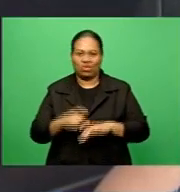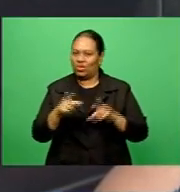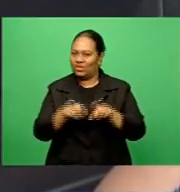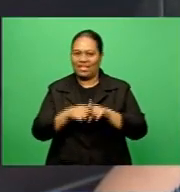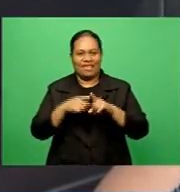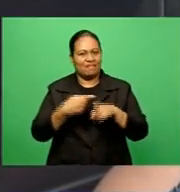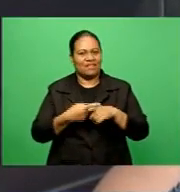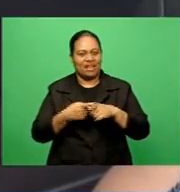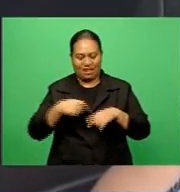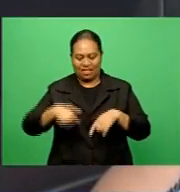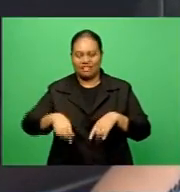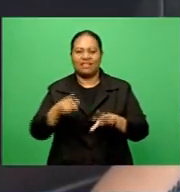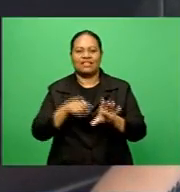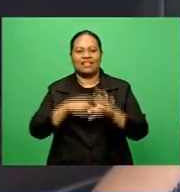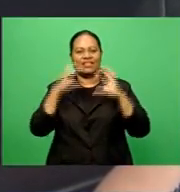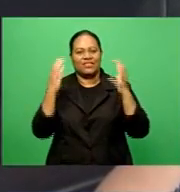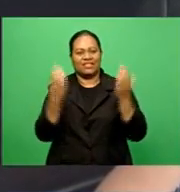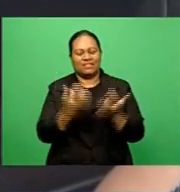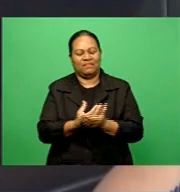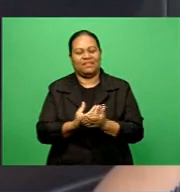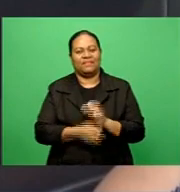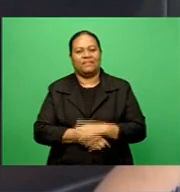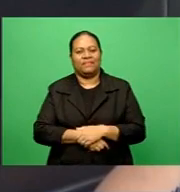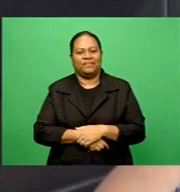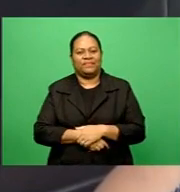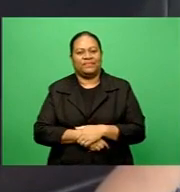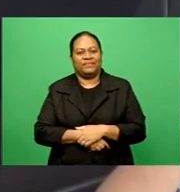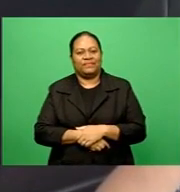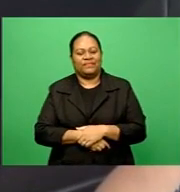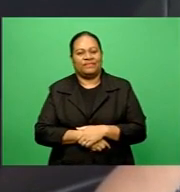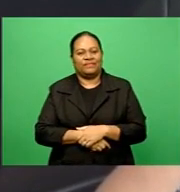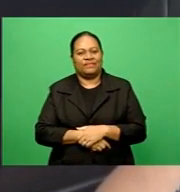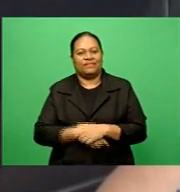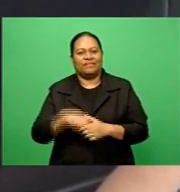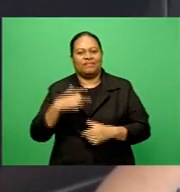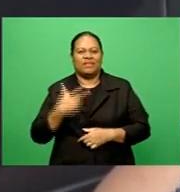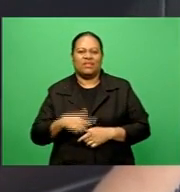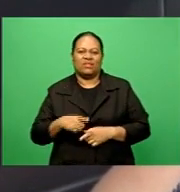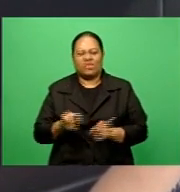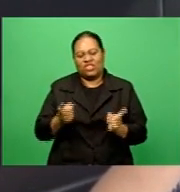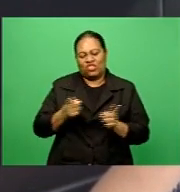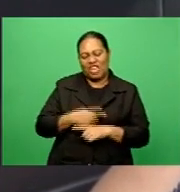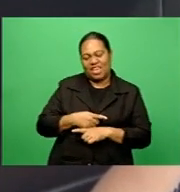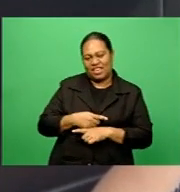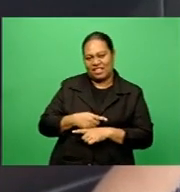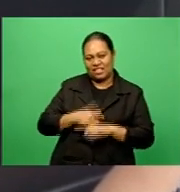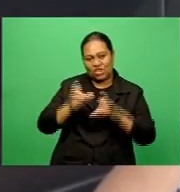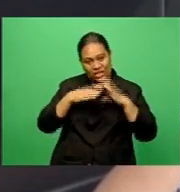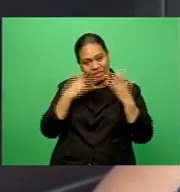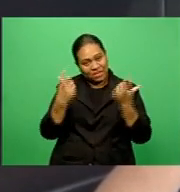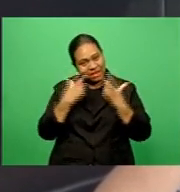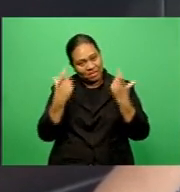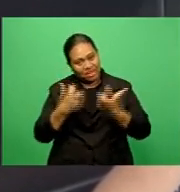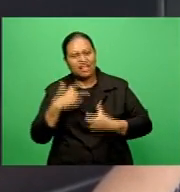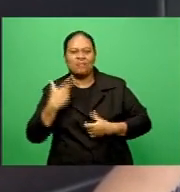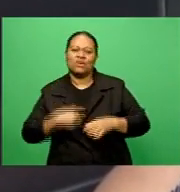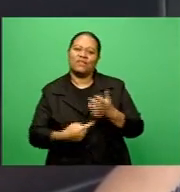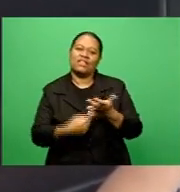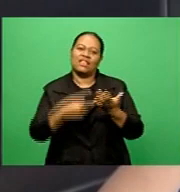this Christmas for the sole reason we've toned down Christmas this year due to TCW